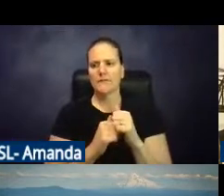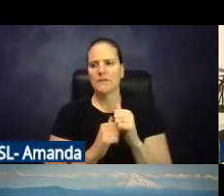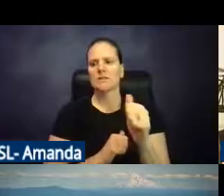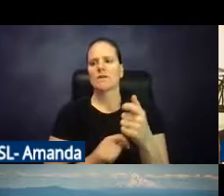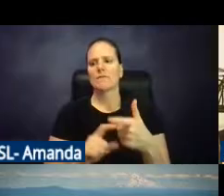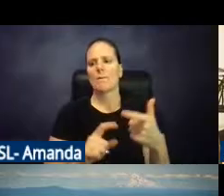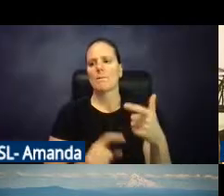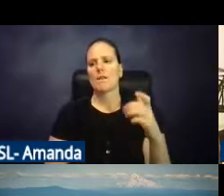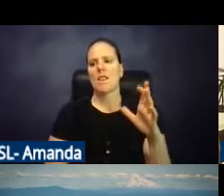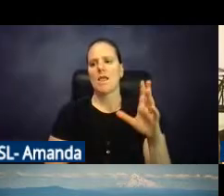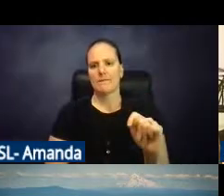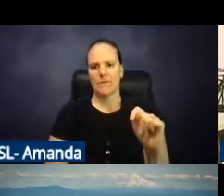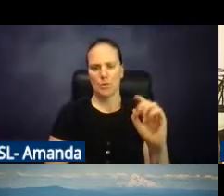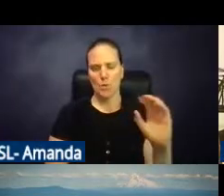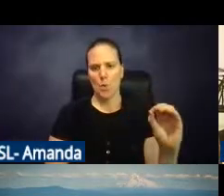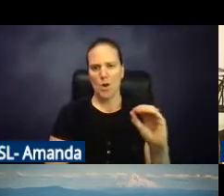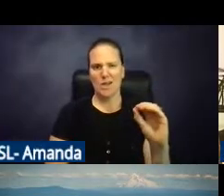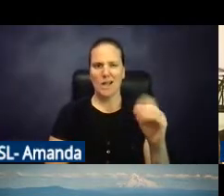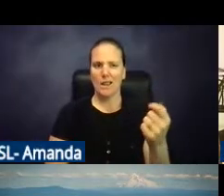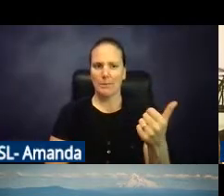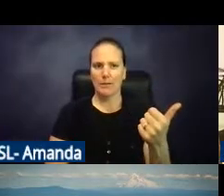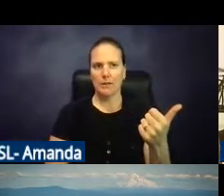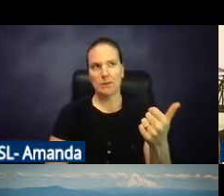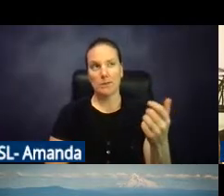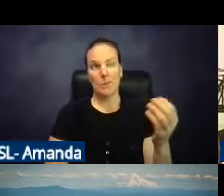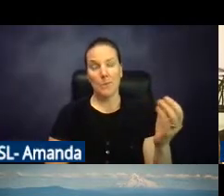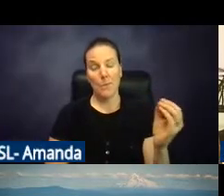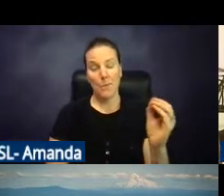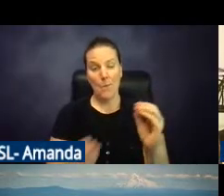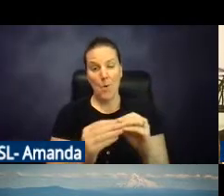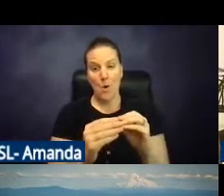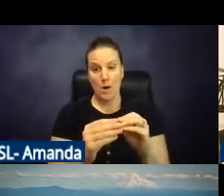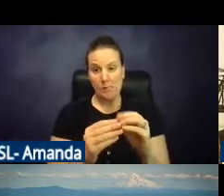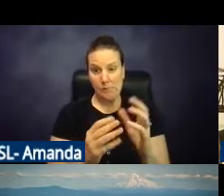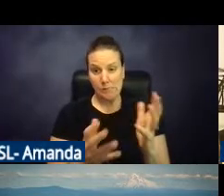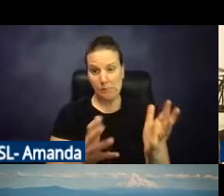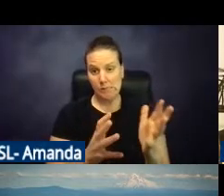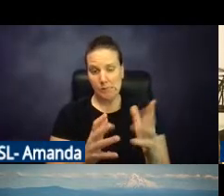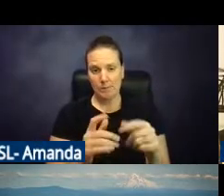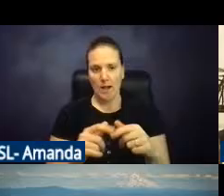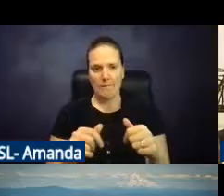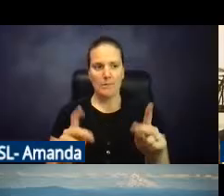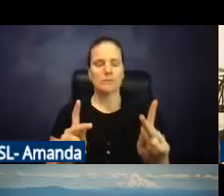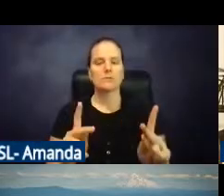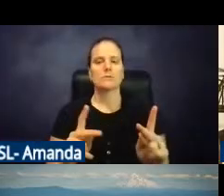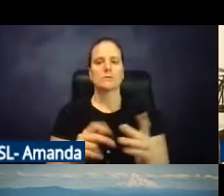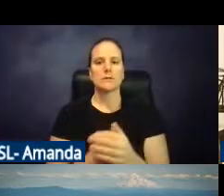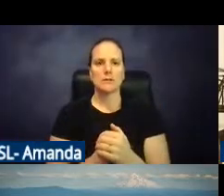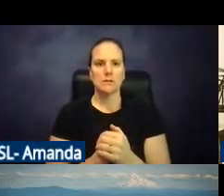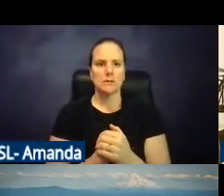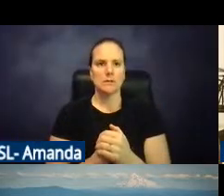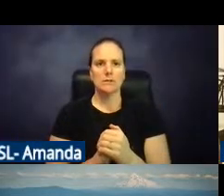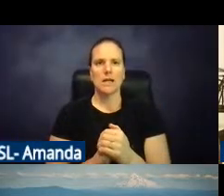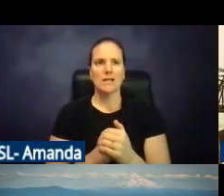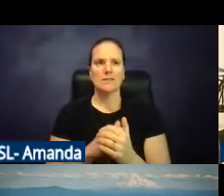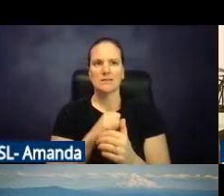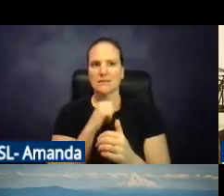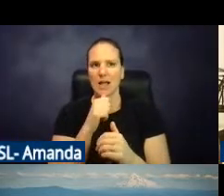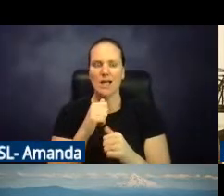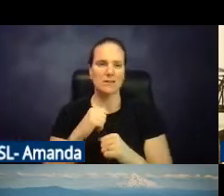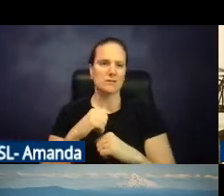lift down to Oregon is slightly less or more. So there's that opportunity, and it's not as constrained from